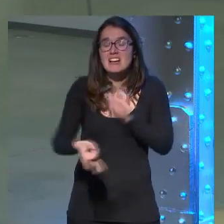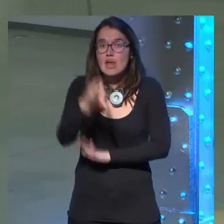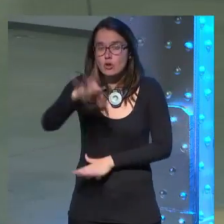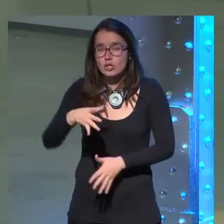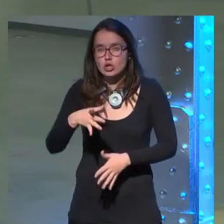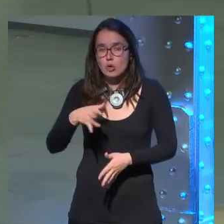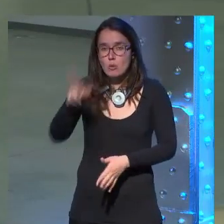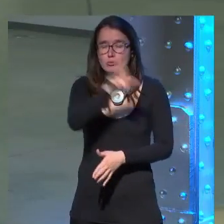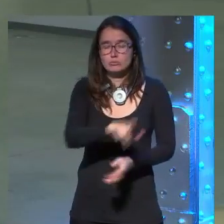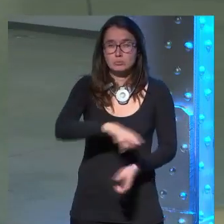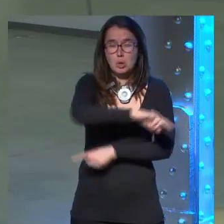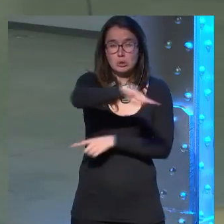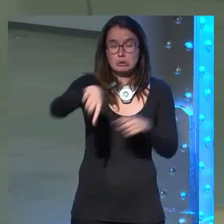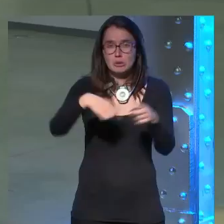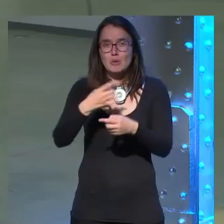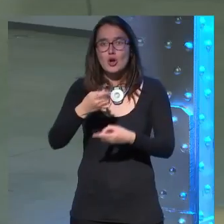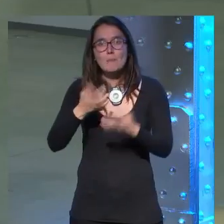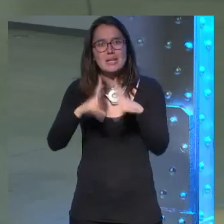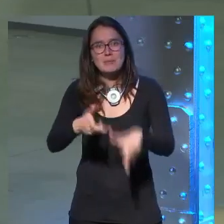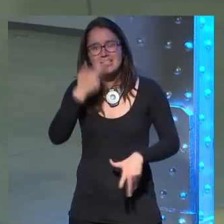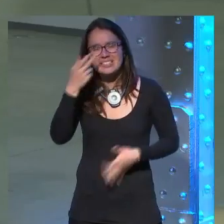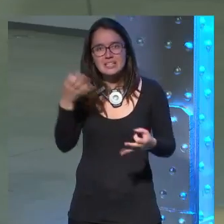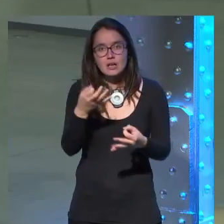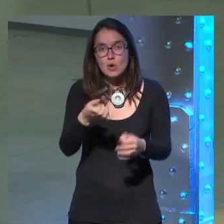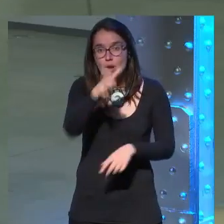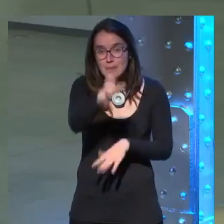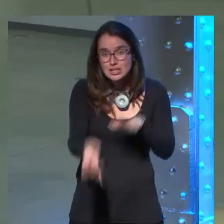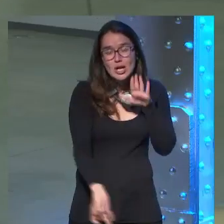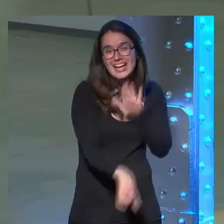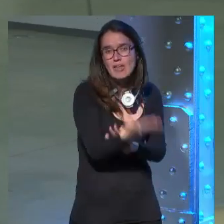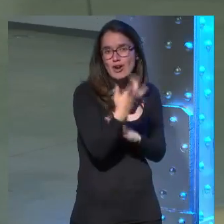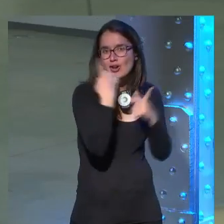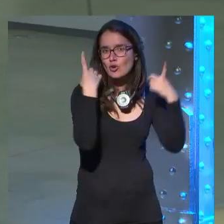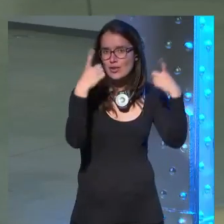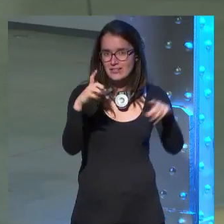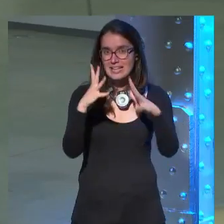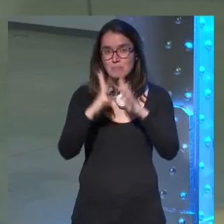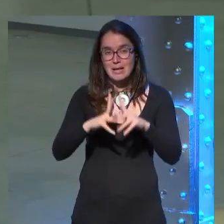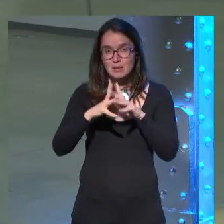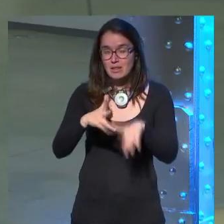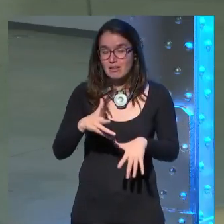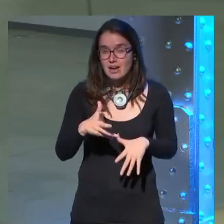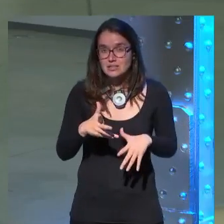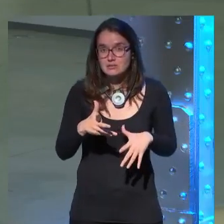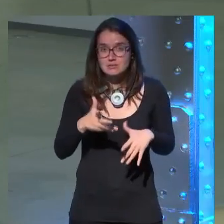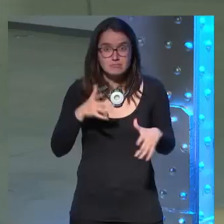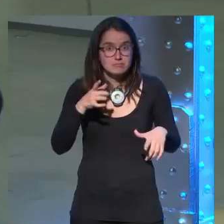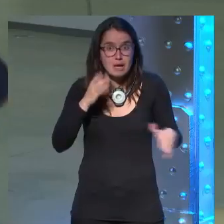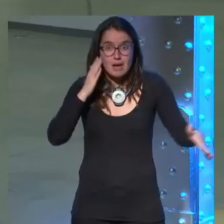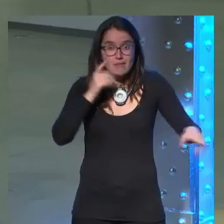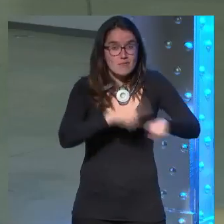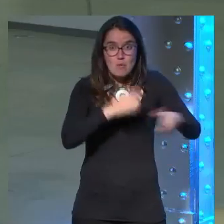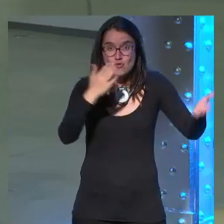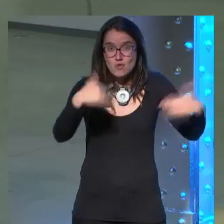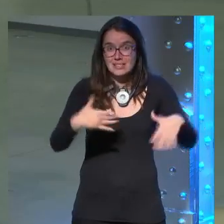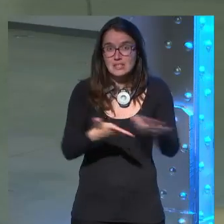thing about mathematics is that you don't need a creator. Mathematics is outside of time. Mathematics didn't have a